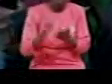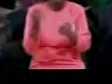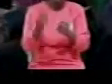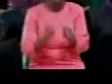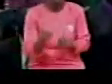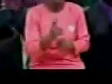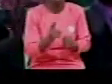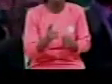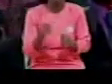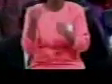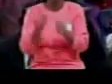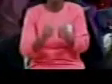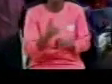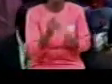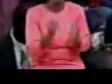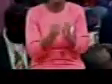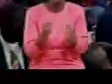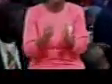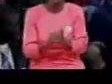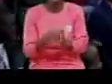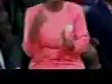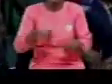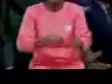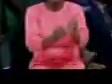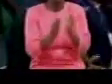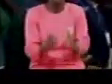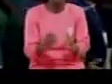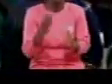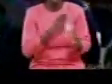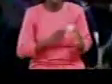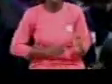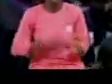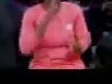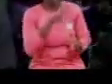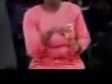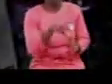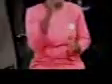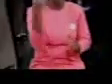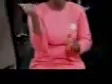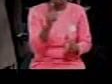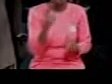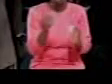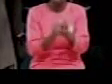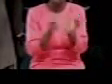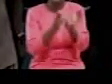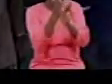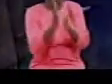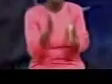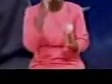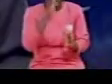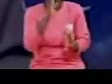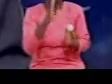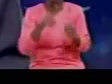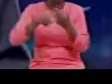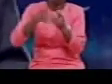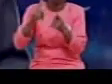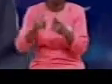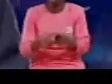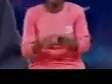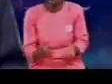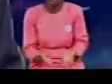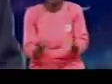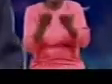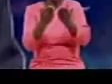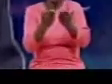are, everywhere the followers of Christ are, everywhere the Christians will be. Oh Lord, begin to magnify the doctrine of